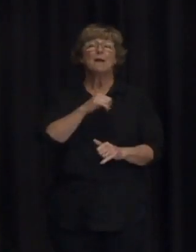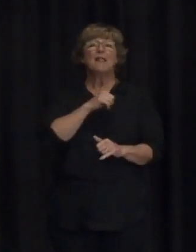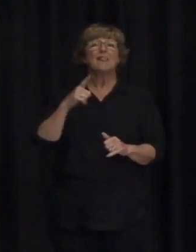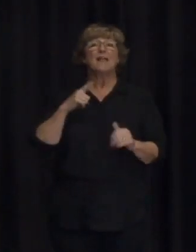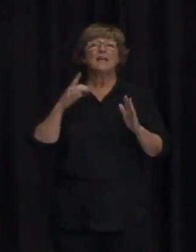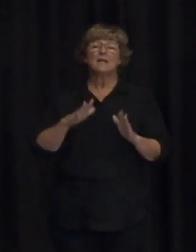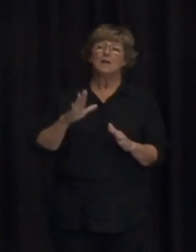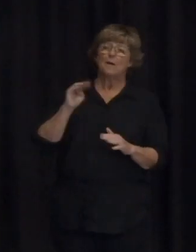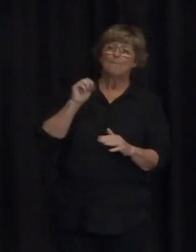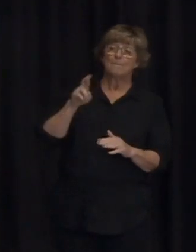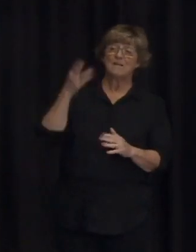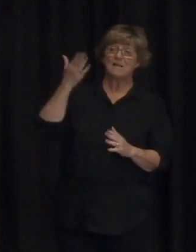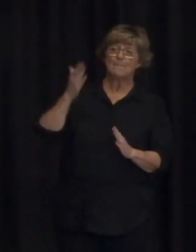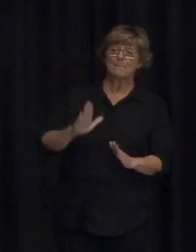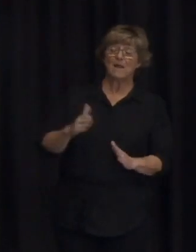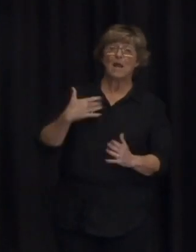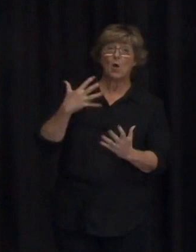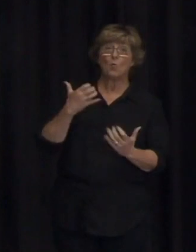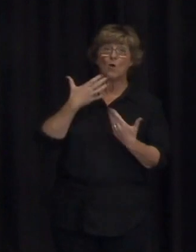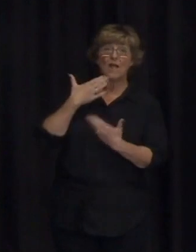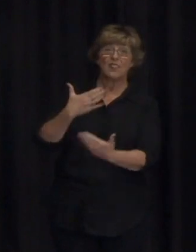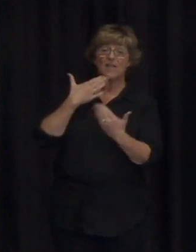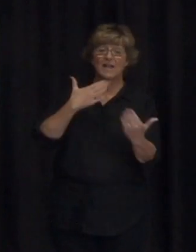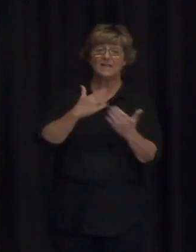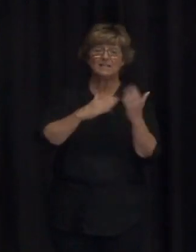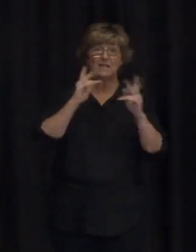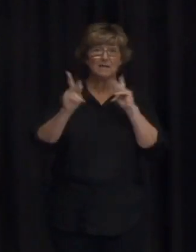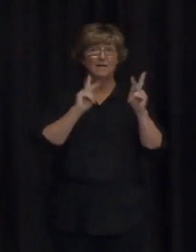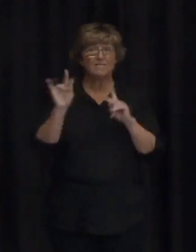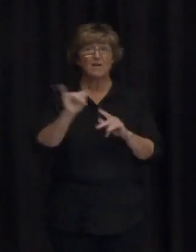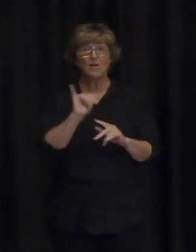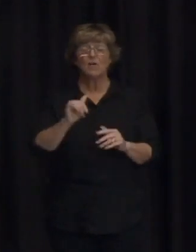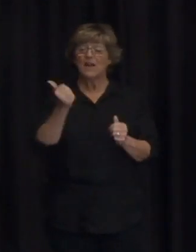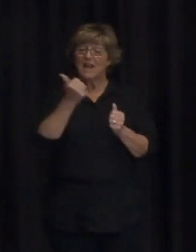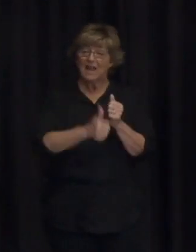legislative colleague, Mr. Speaker, I want to thank some folks as well.